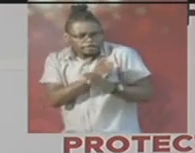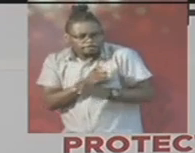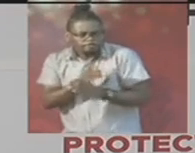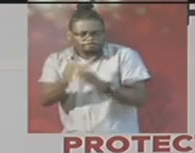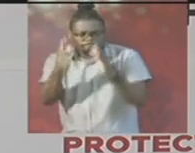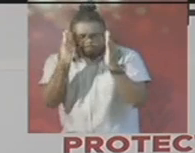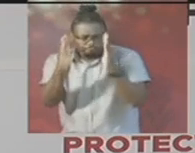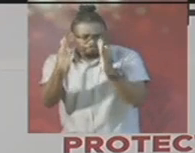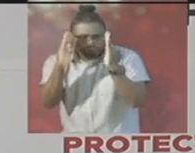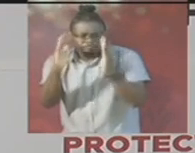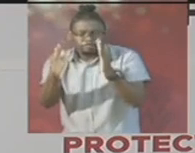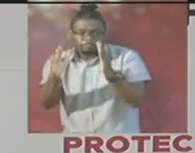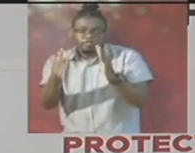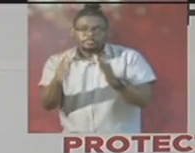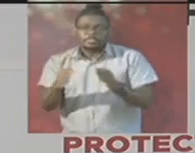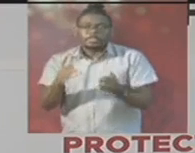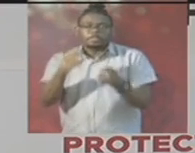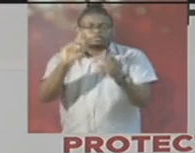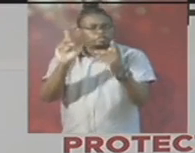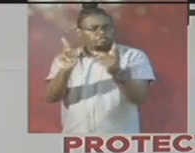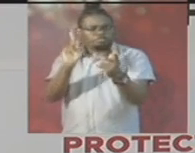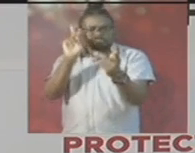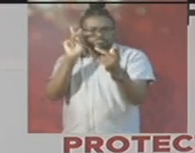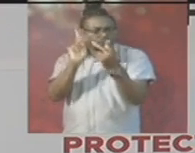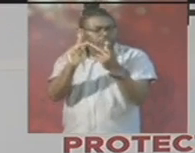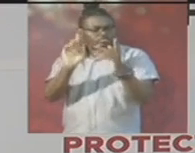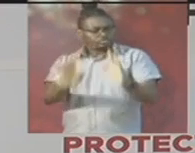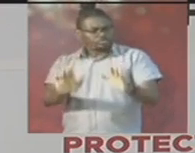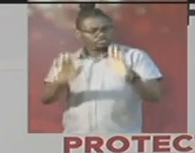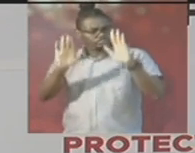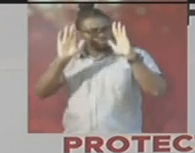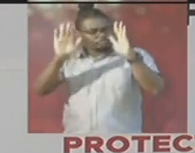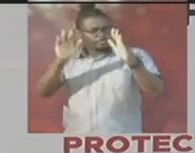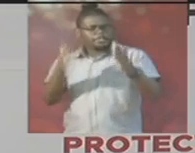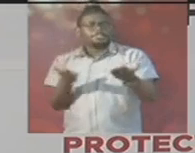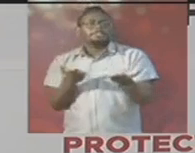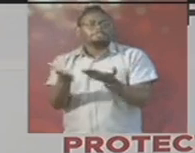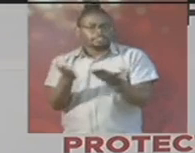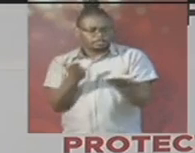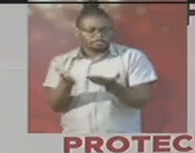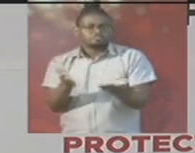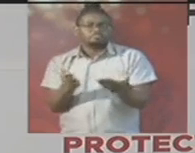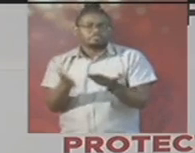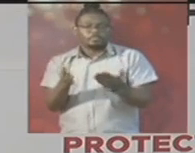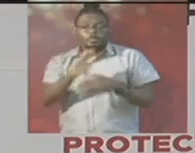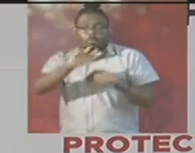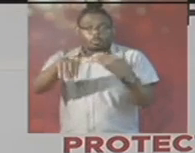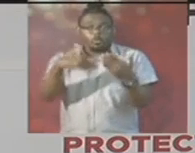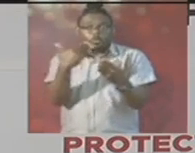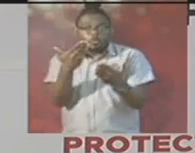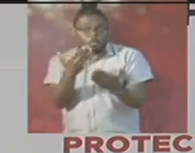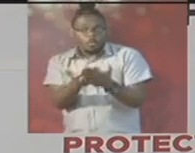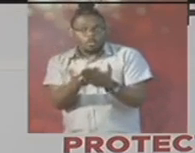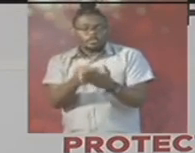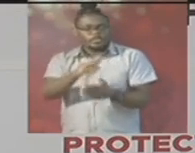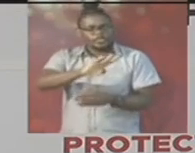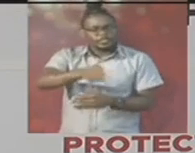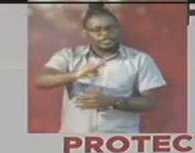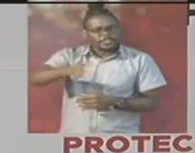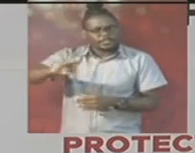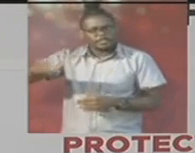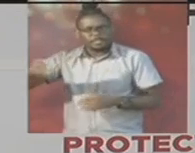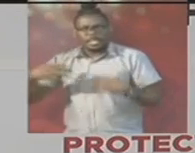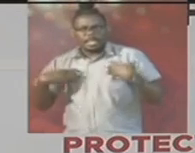excellent customer service they are getting across our 23 or 25 facilities now, and we'll be ramping up that